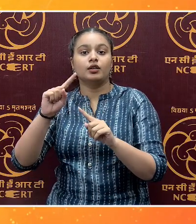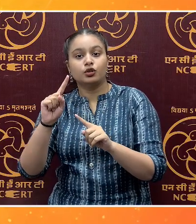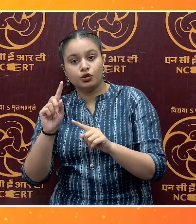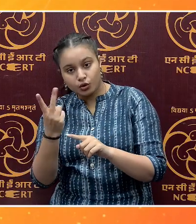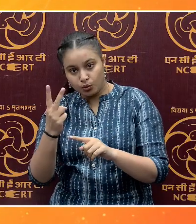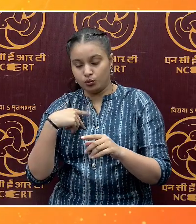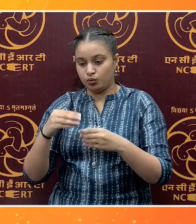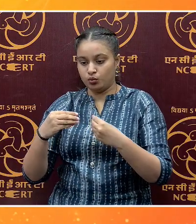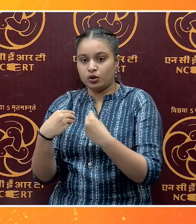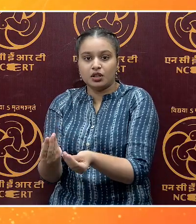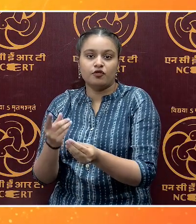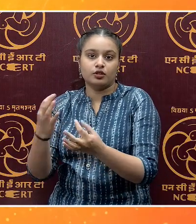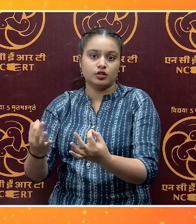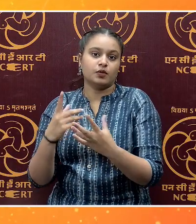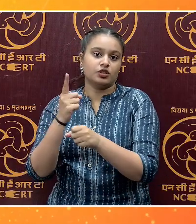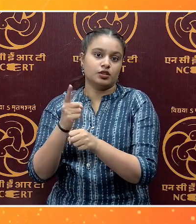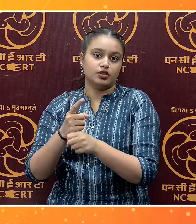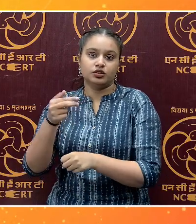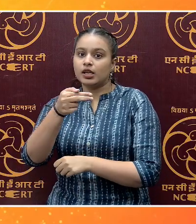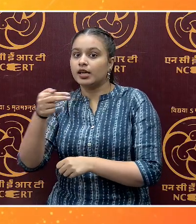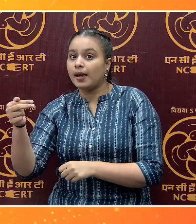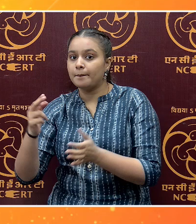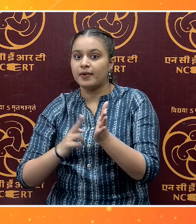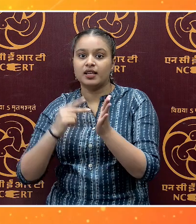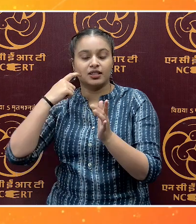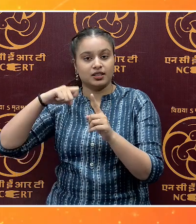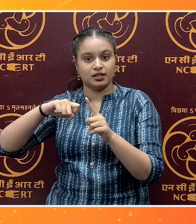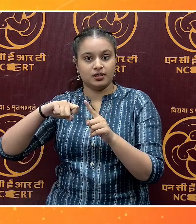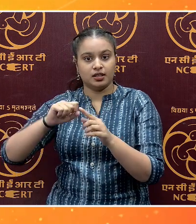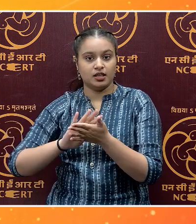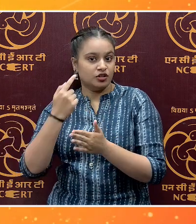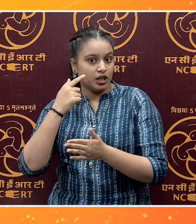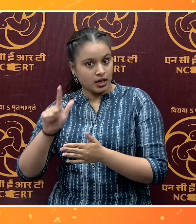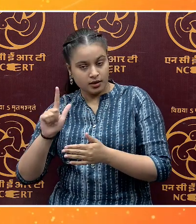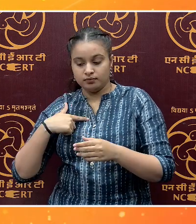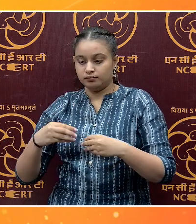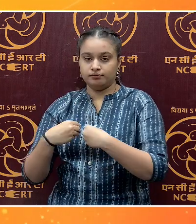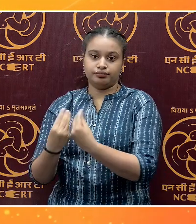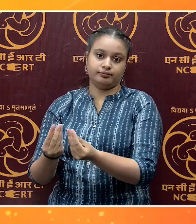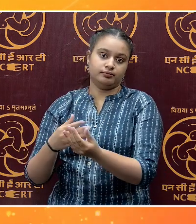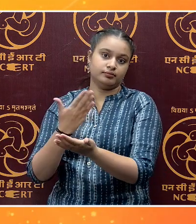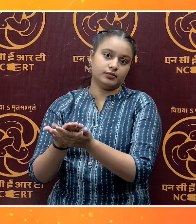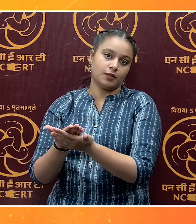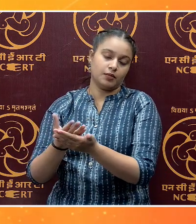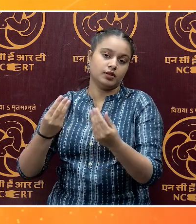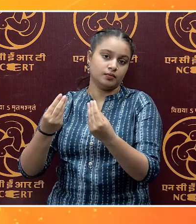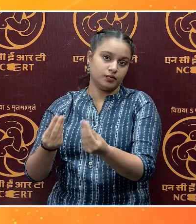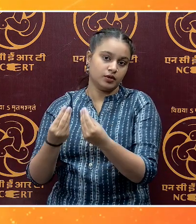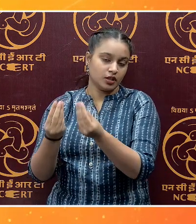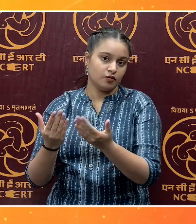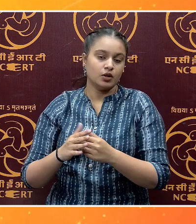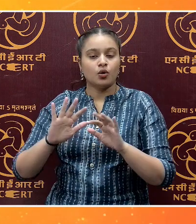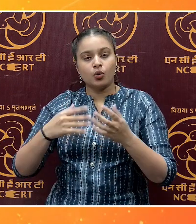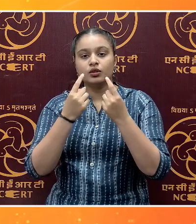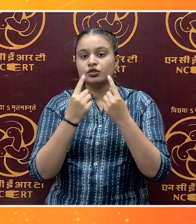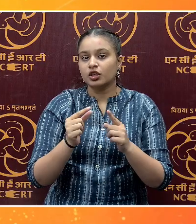As you see, the name is coming special educator Nikhil Surendra Patil. So rest Nikhil on you. He can show you how he can done the screening